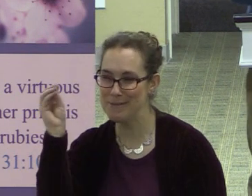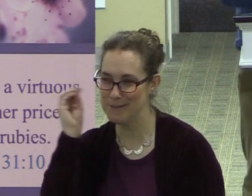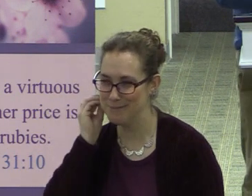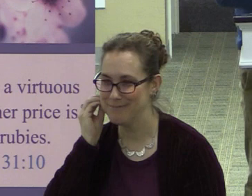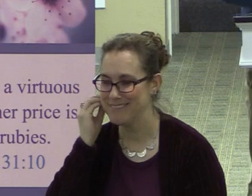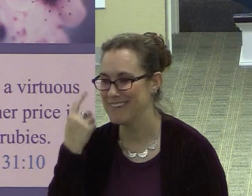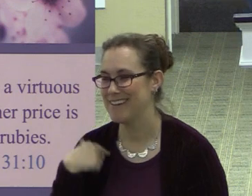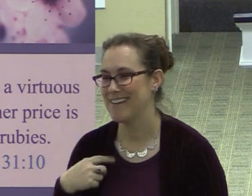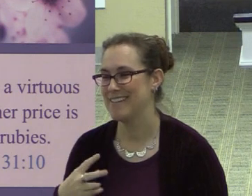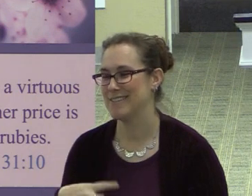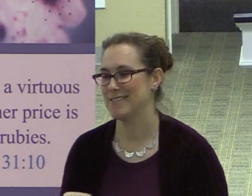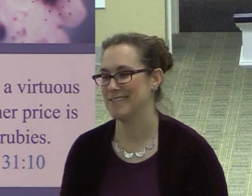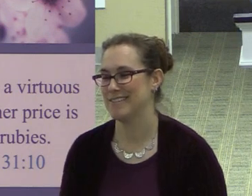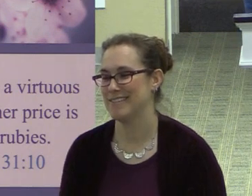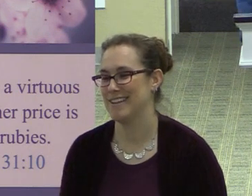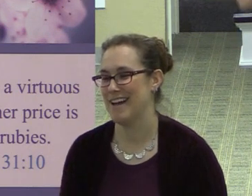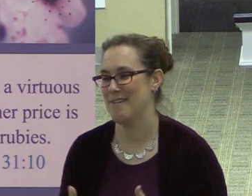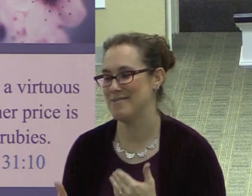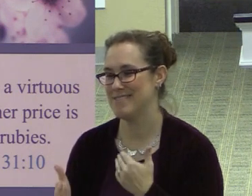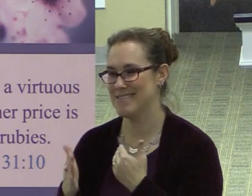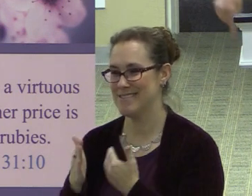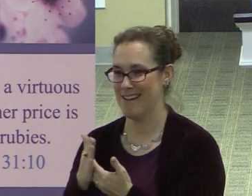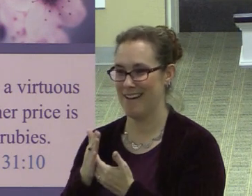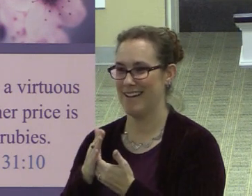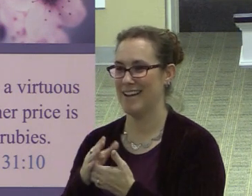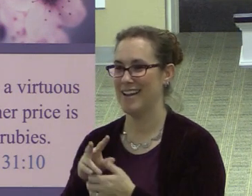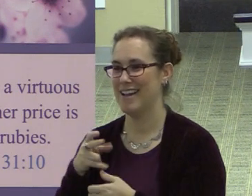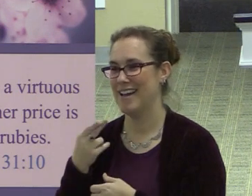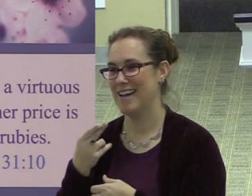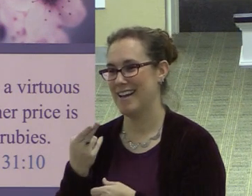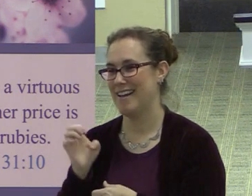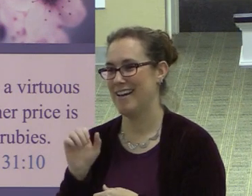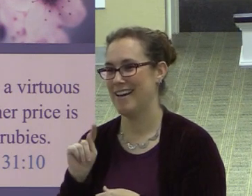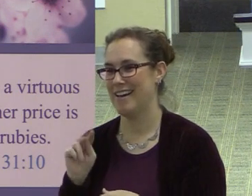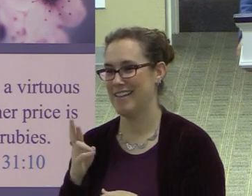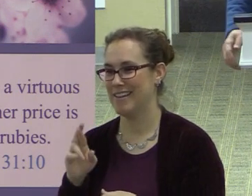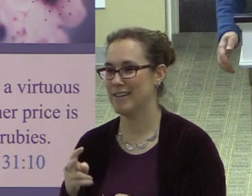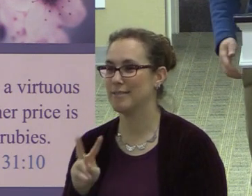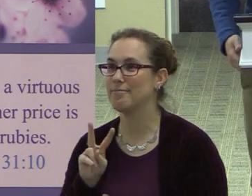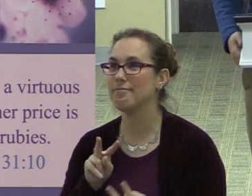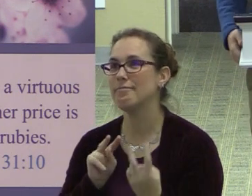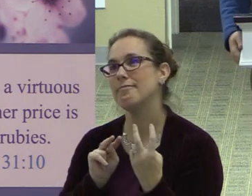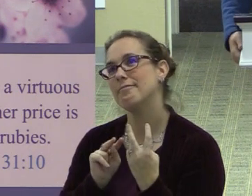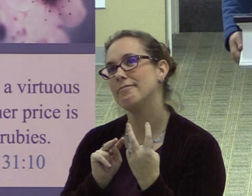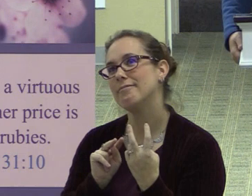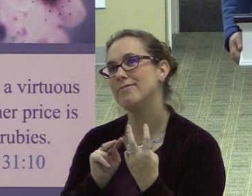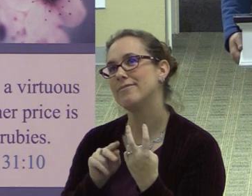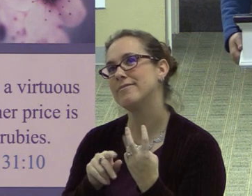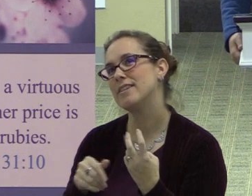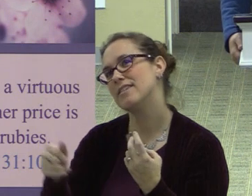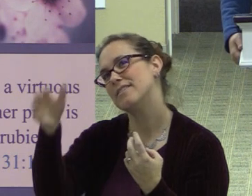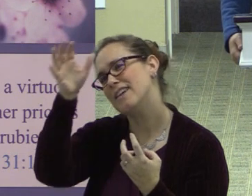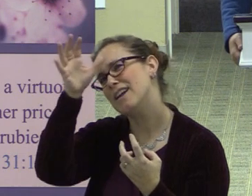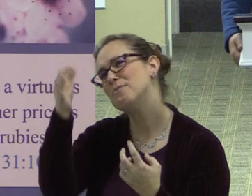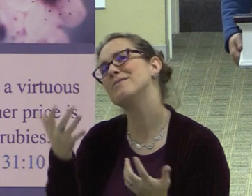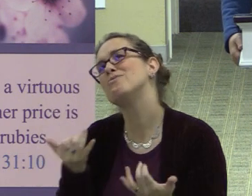And I'm leaning against the side of the motorhome, and Heather comes around, and she's just a little girl at the time, and she looks up and says, Daddy, what's wrong?